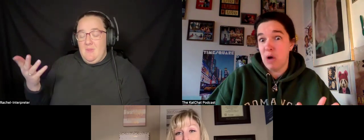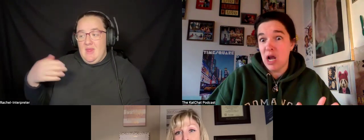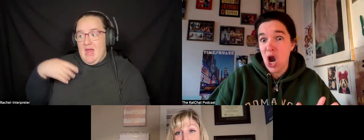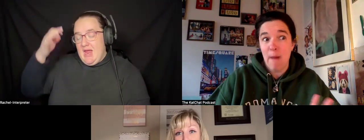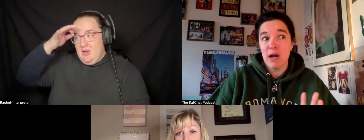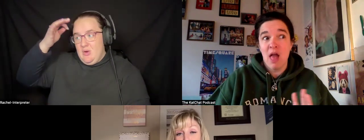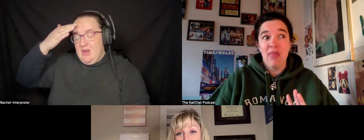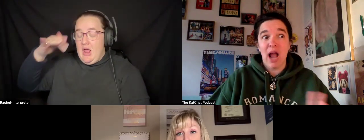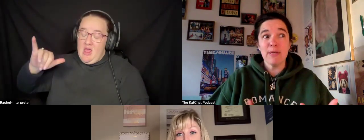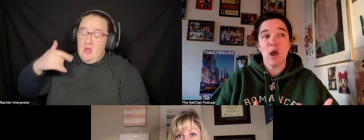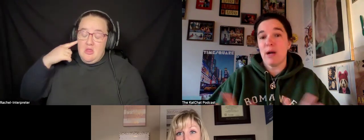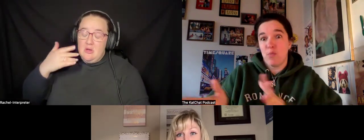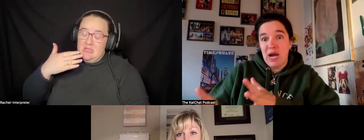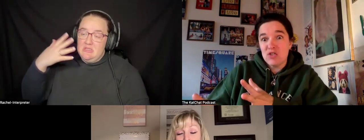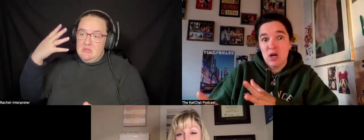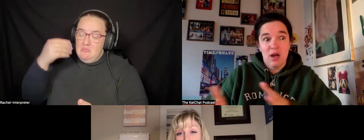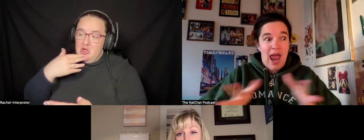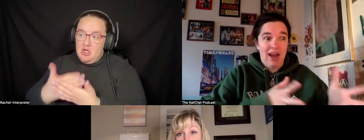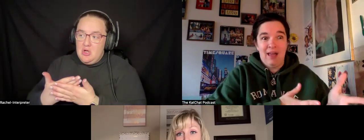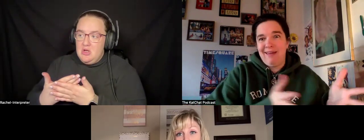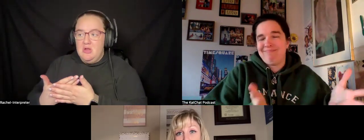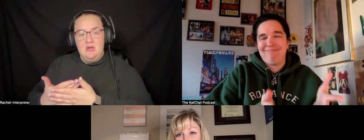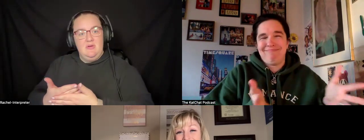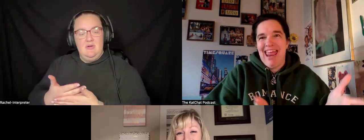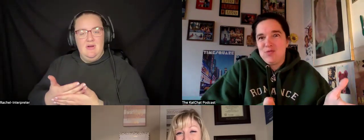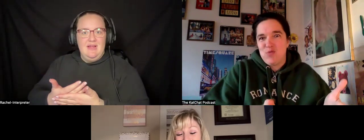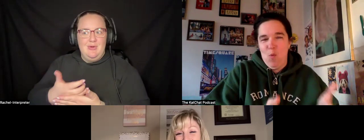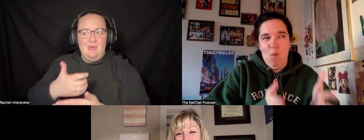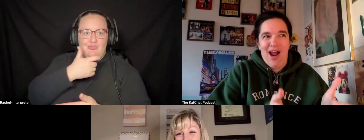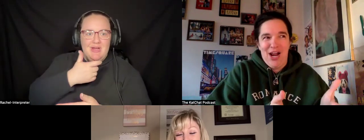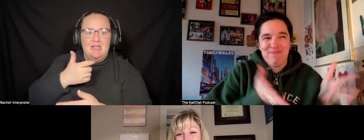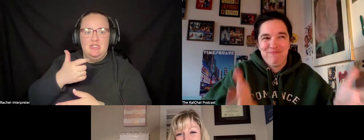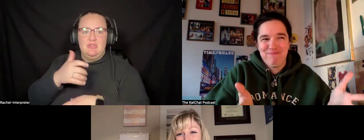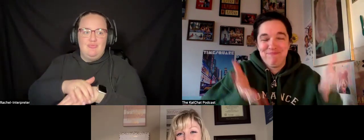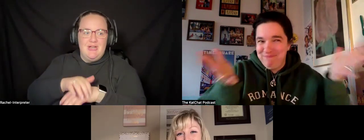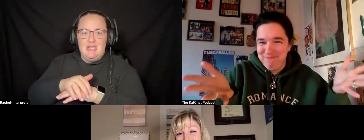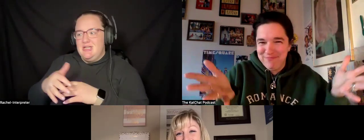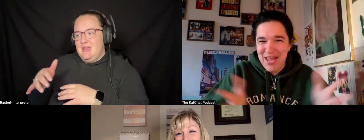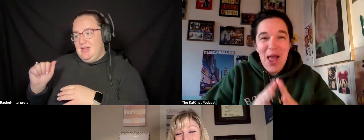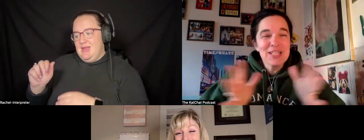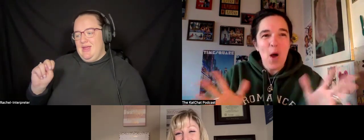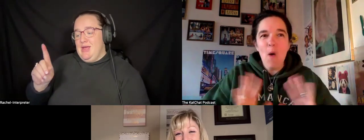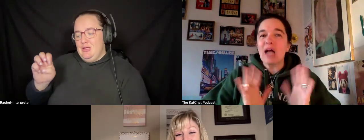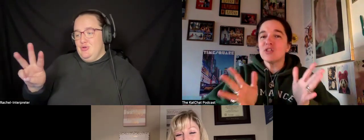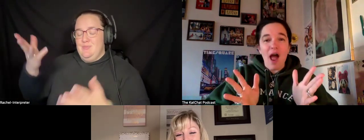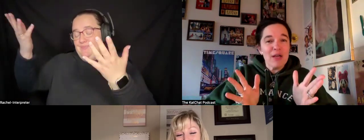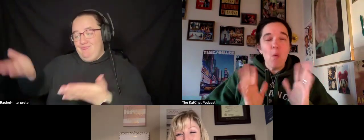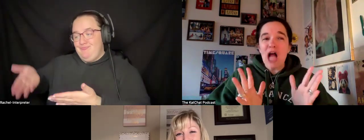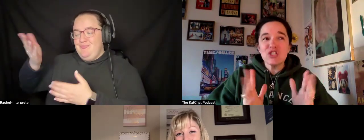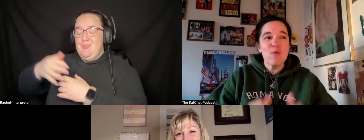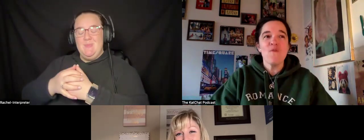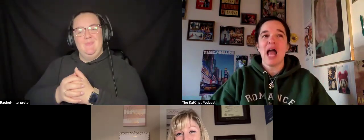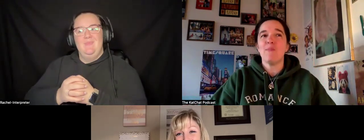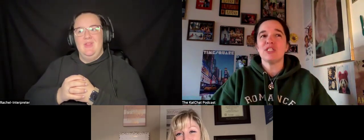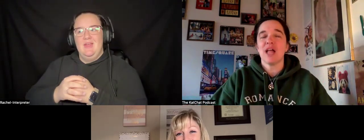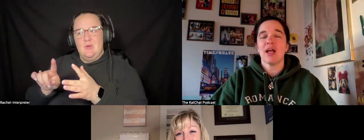it was pretty good. I mean, the chemistry, I mean, British and Andrew Walker. So I started